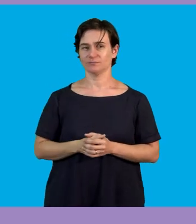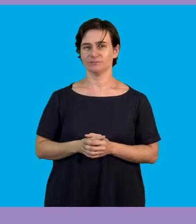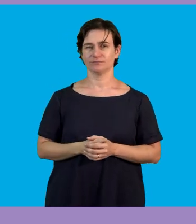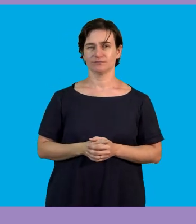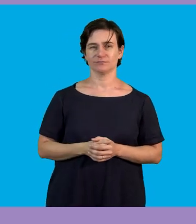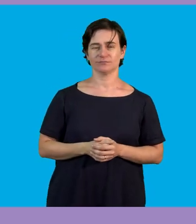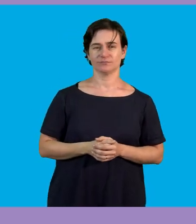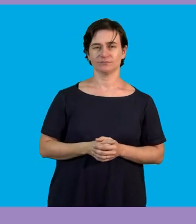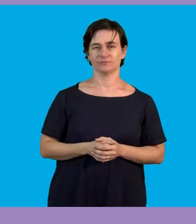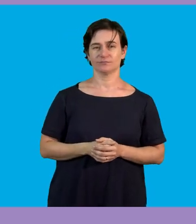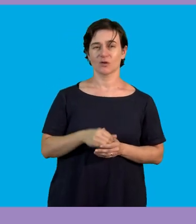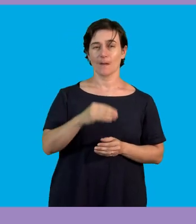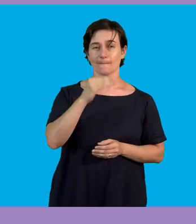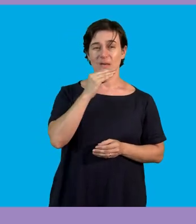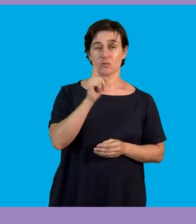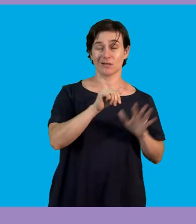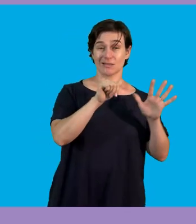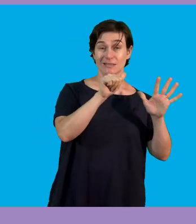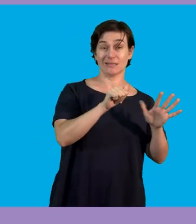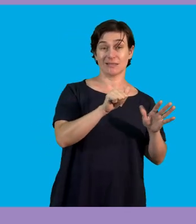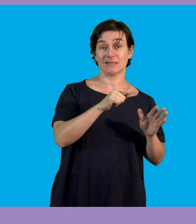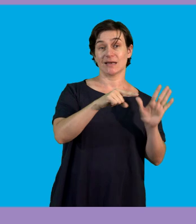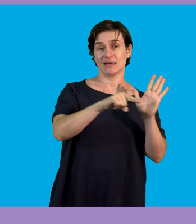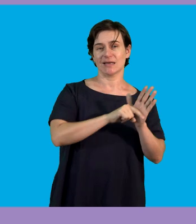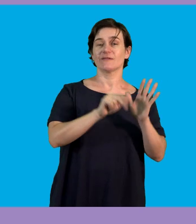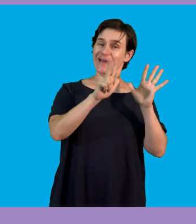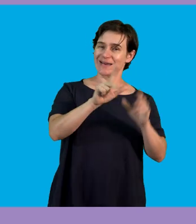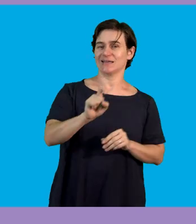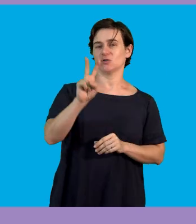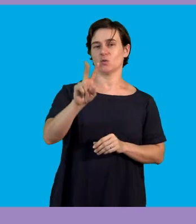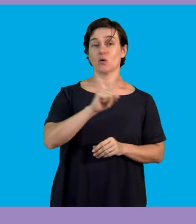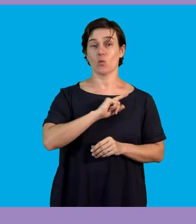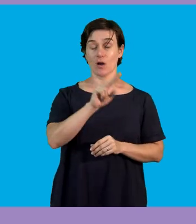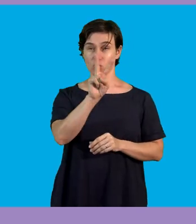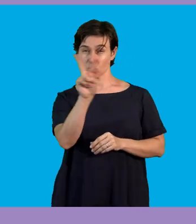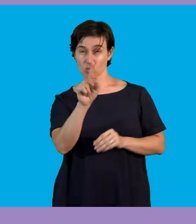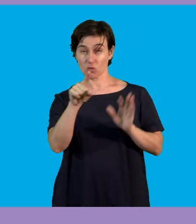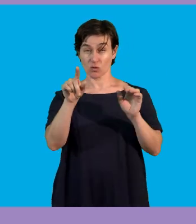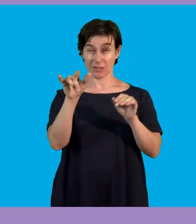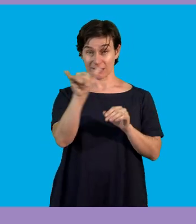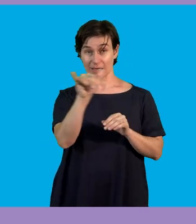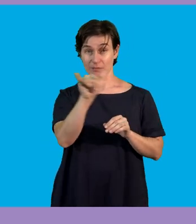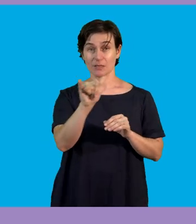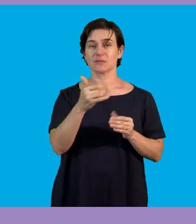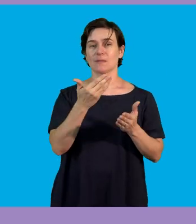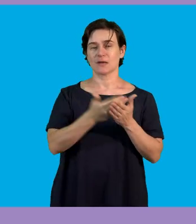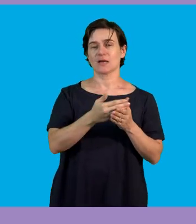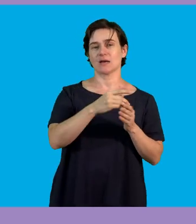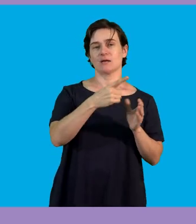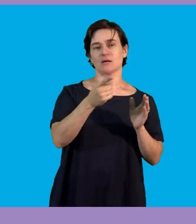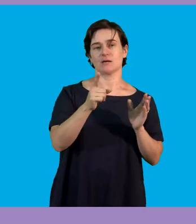negative 6x squared and negative 2x squared is negative 8x squared,